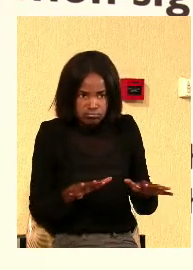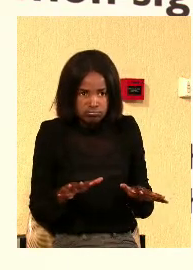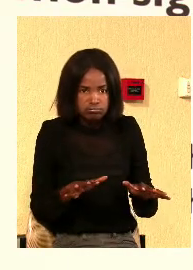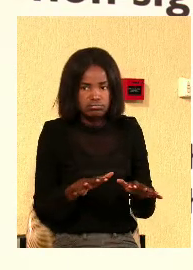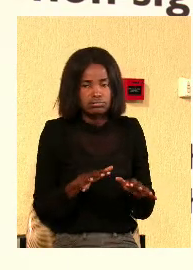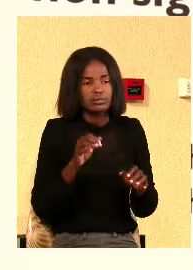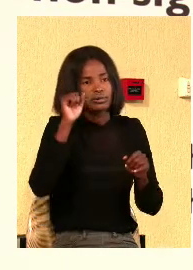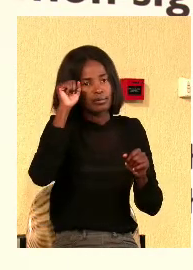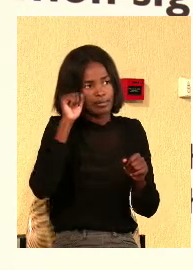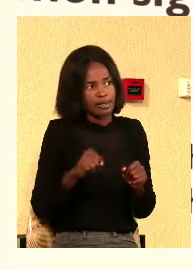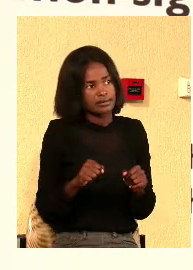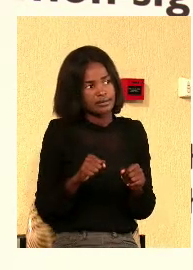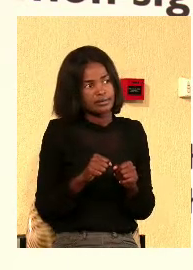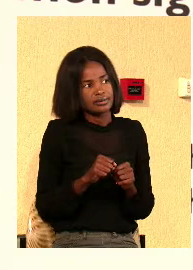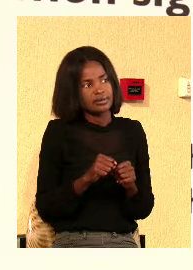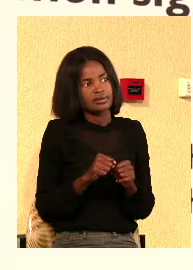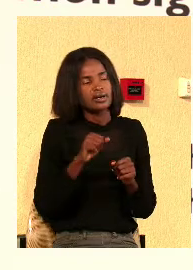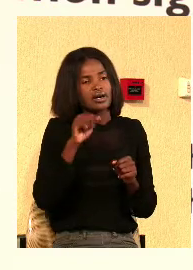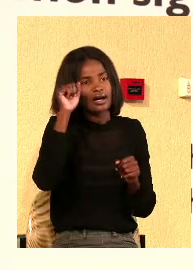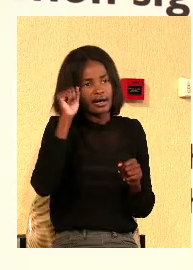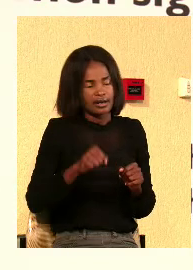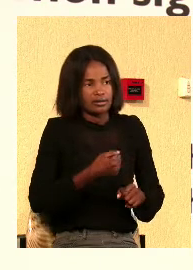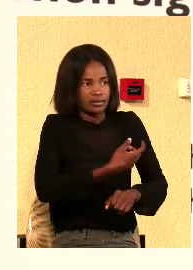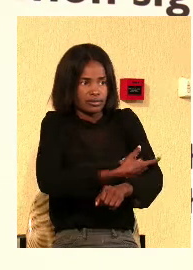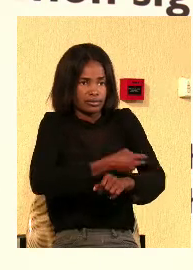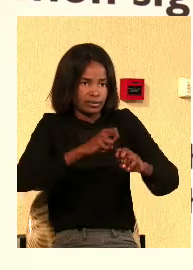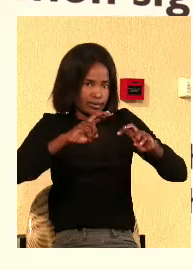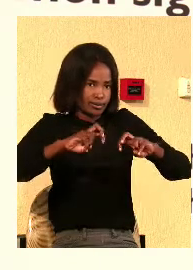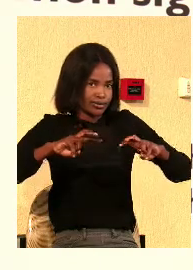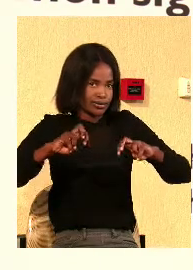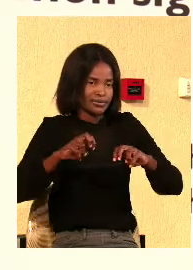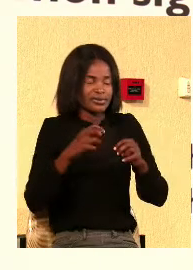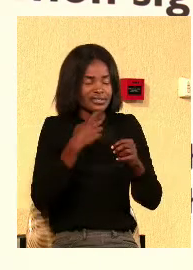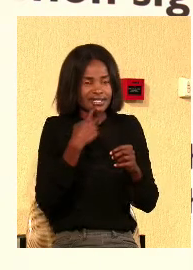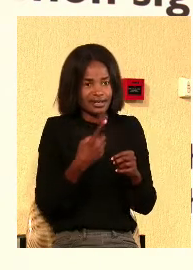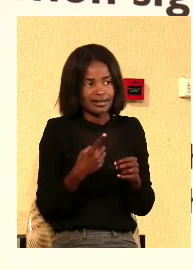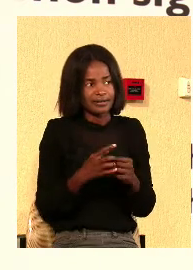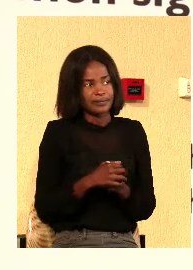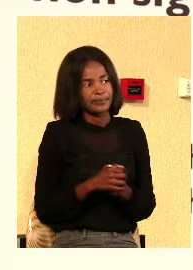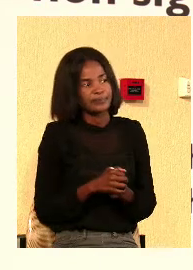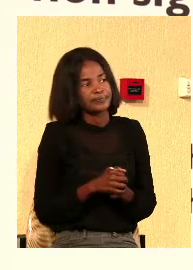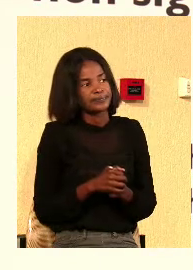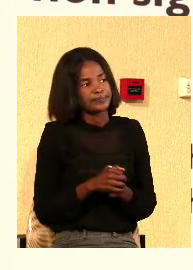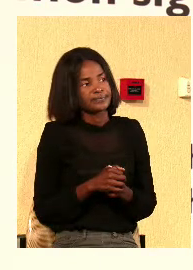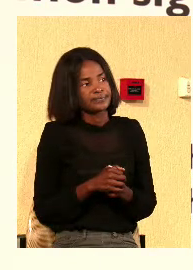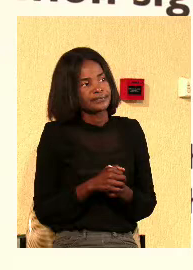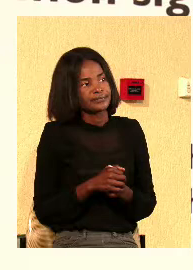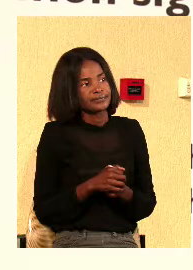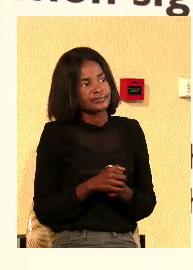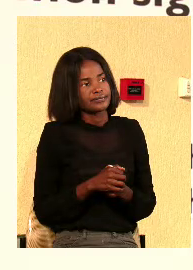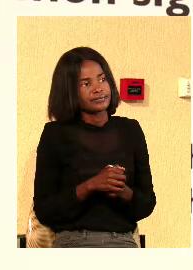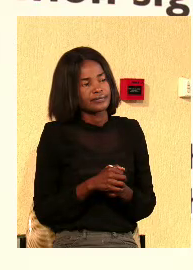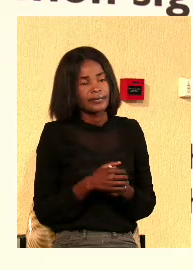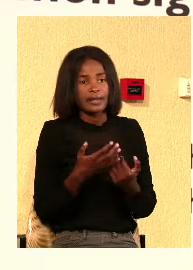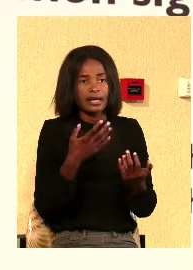in and say we are able to test. Depending on the numbers of the people